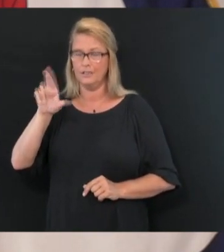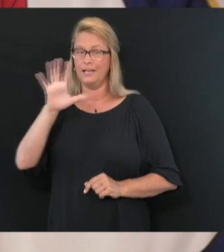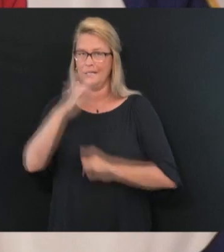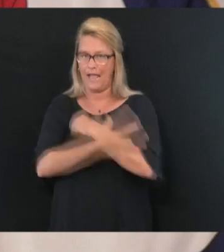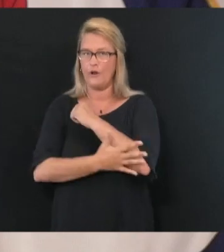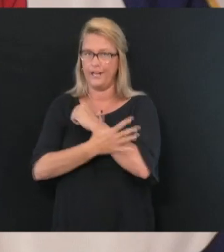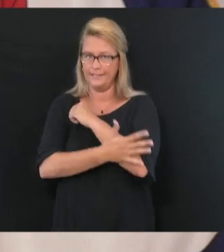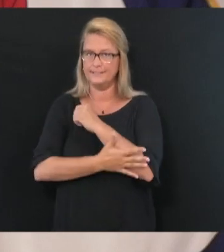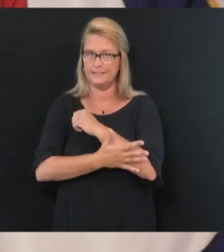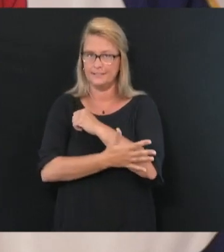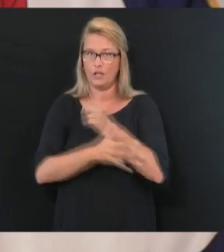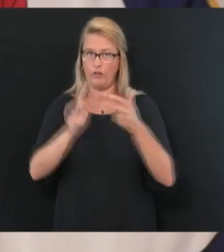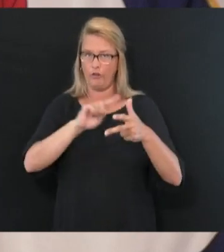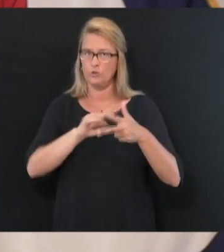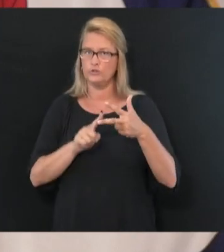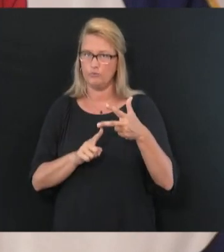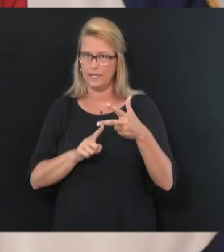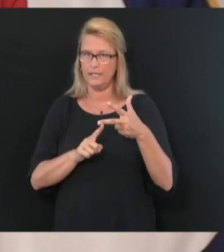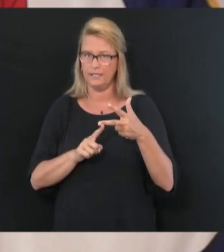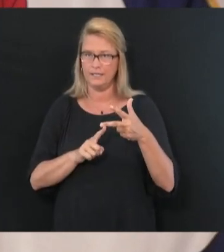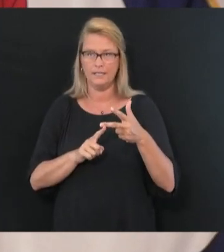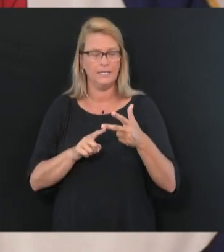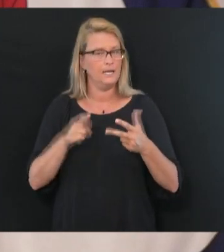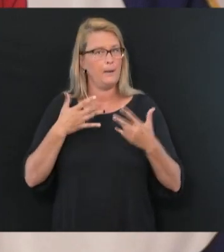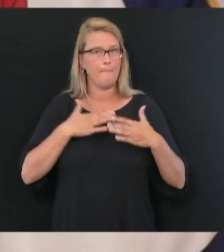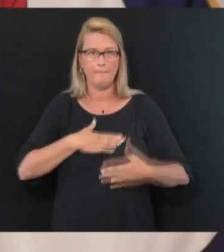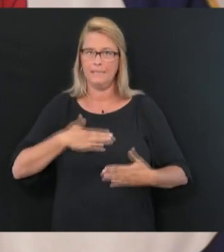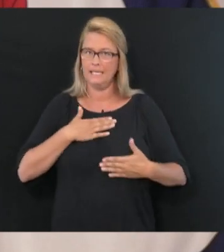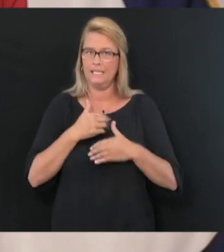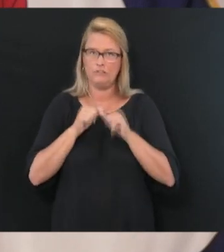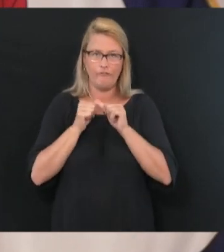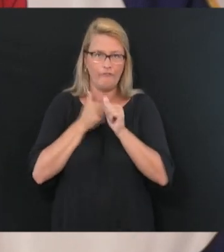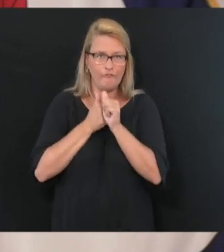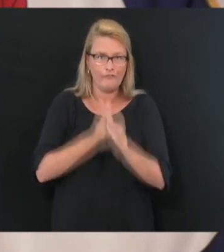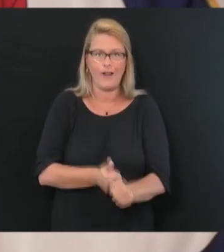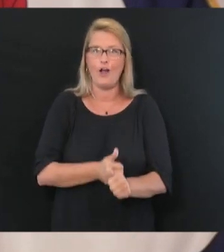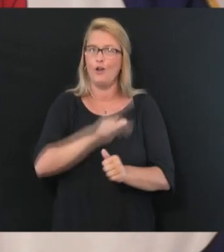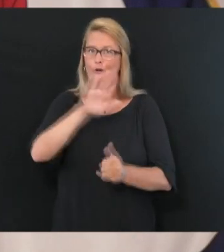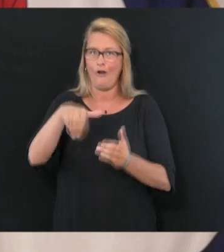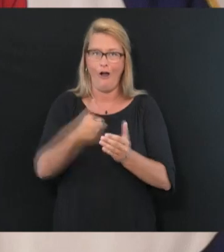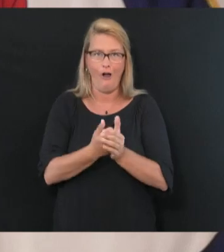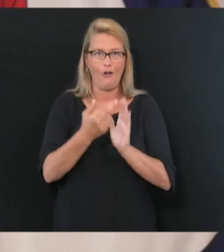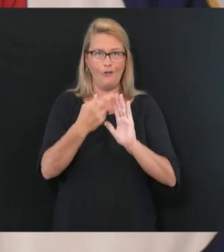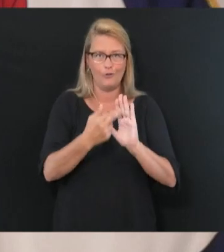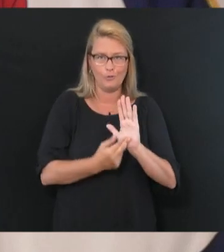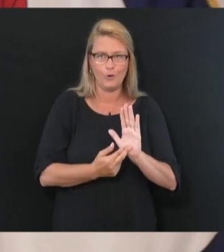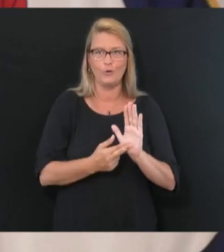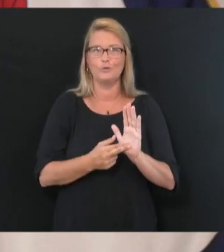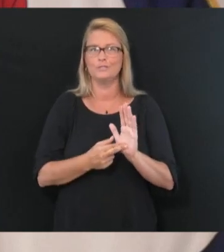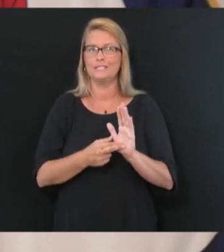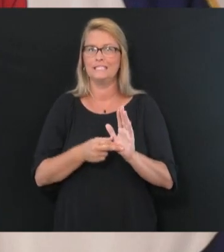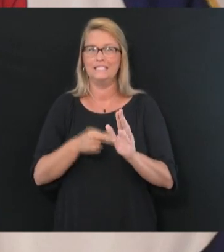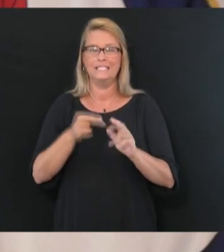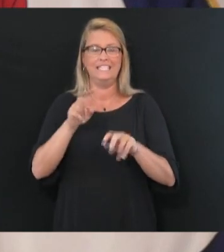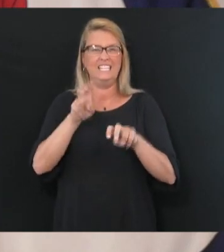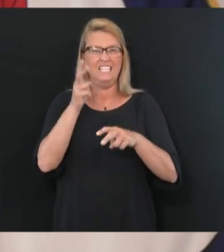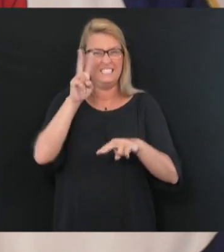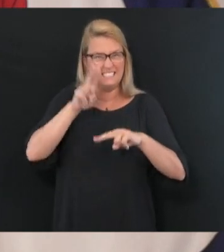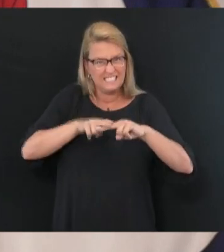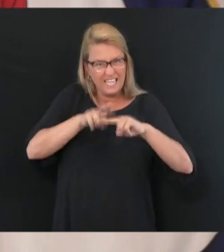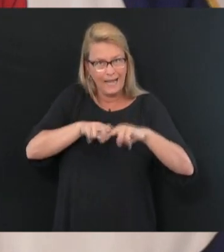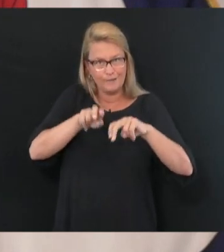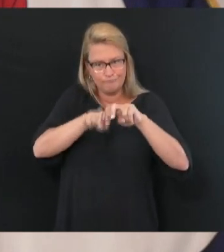We absolutely need to follow the guidelines, follow all the things that I've told you over and over. Keep a pew in between